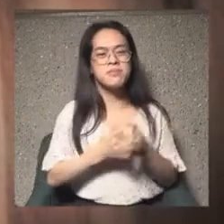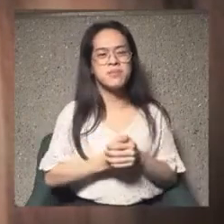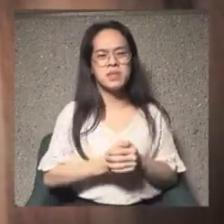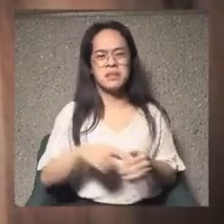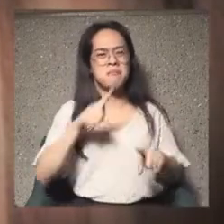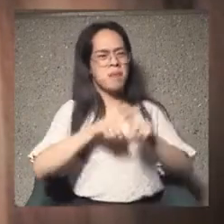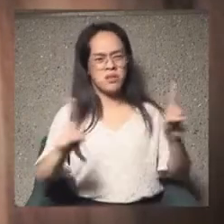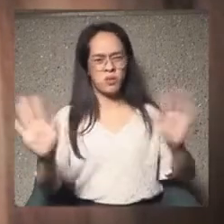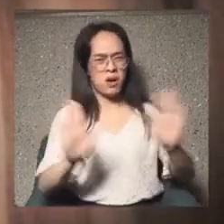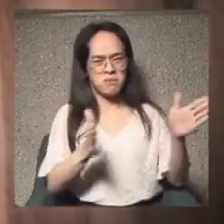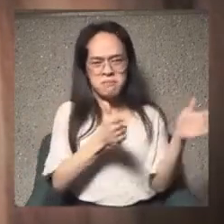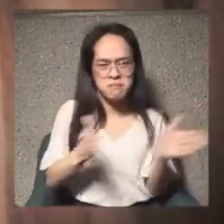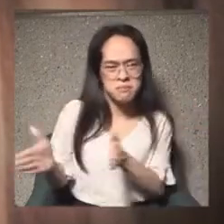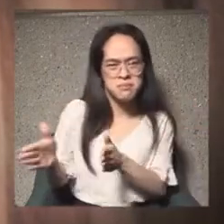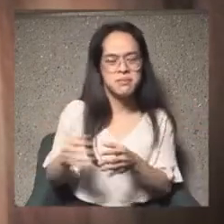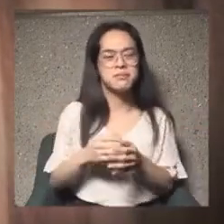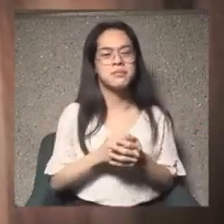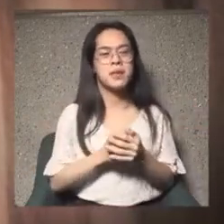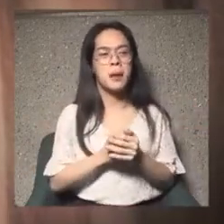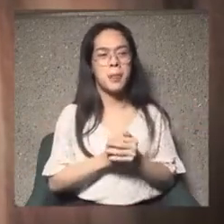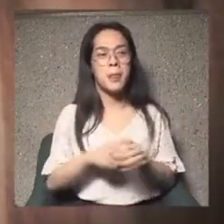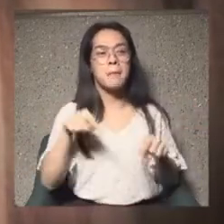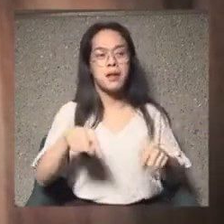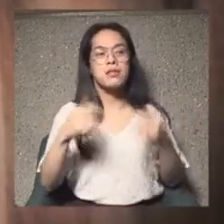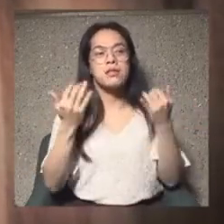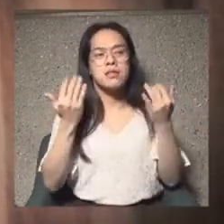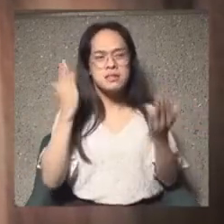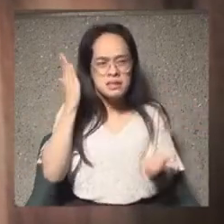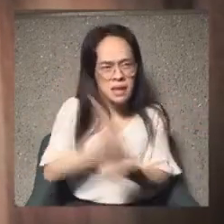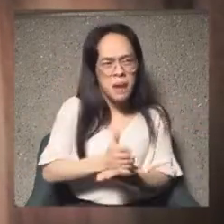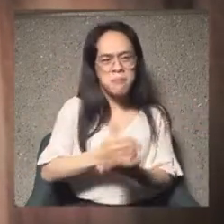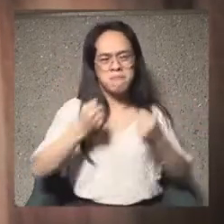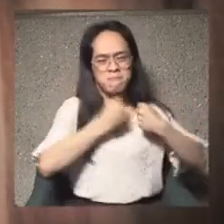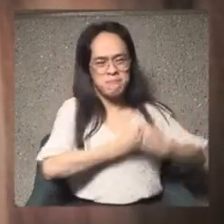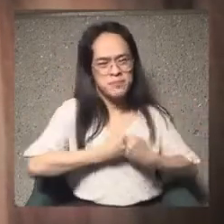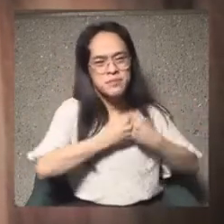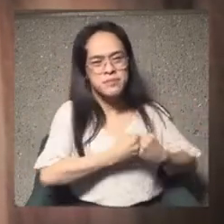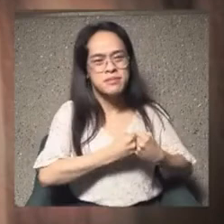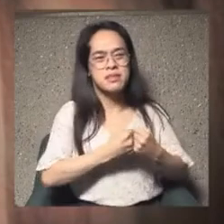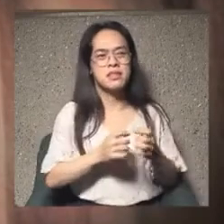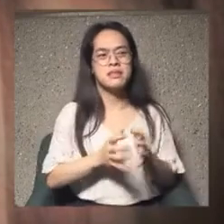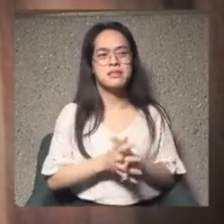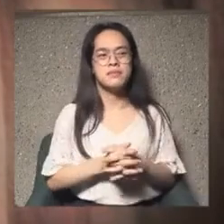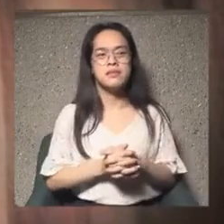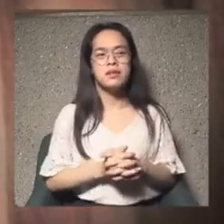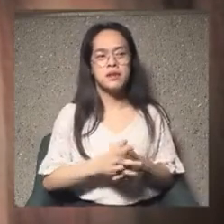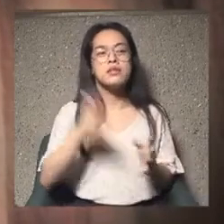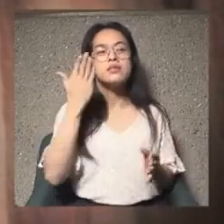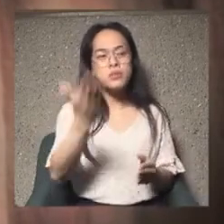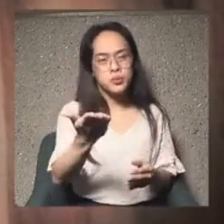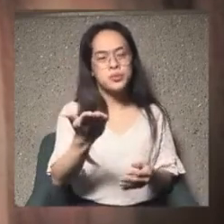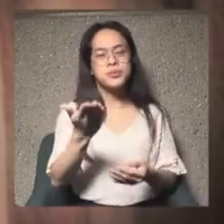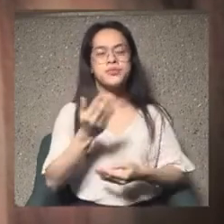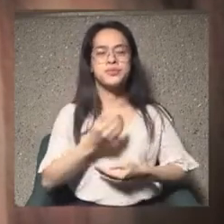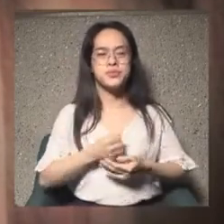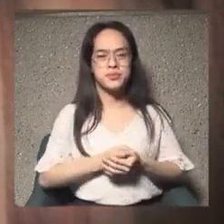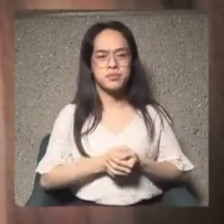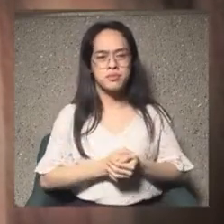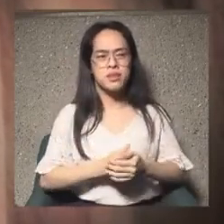Today, I'm going to stop fighting you. I want to flow with you, Lord.